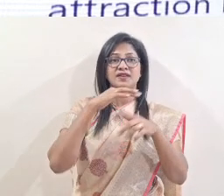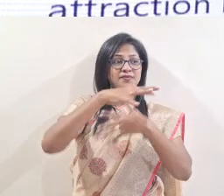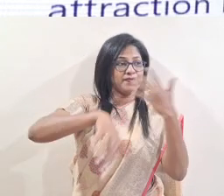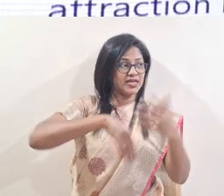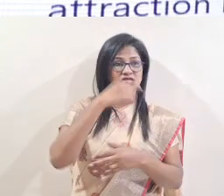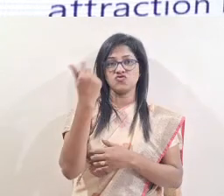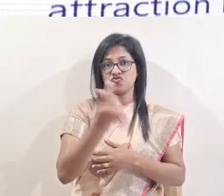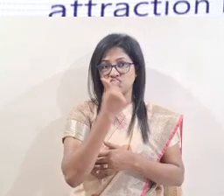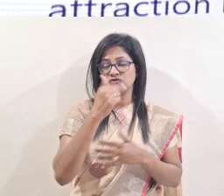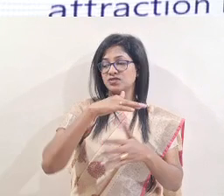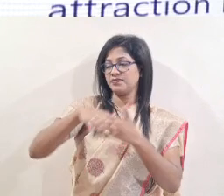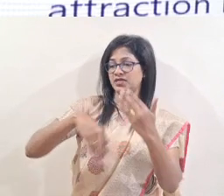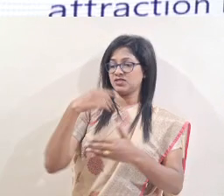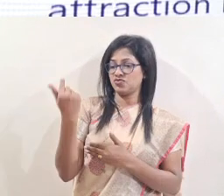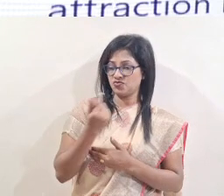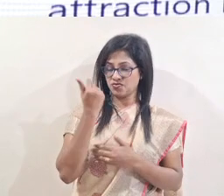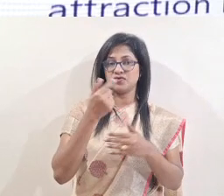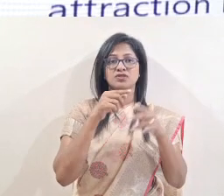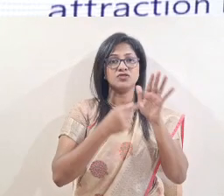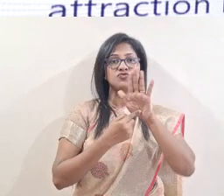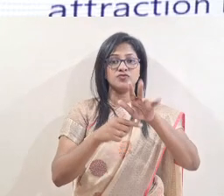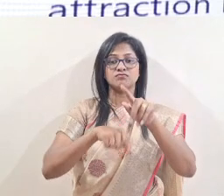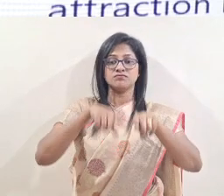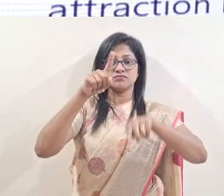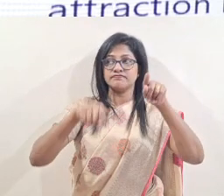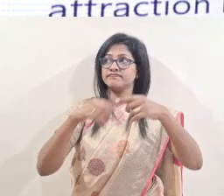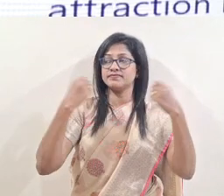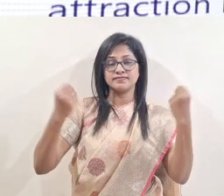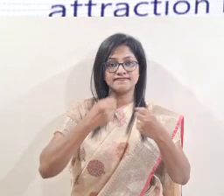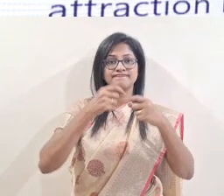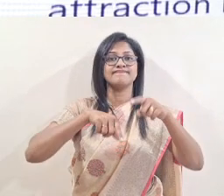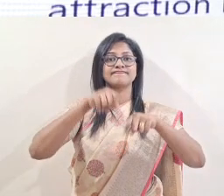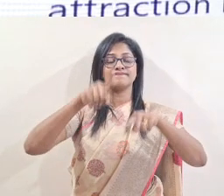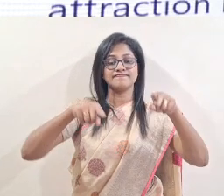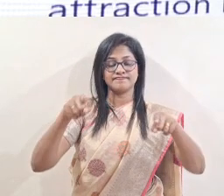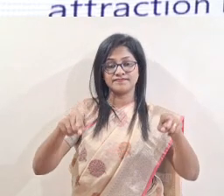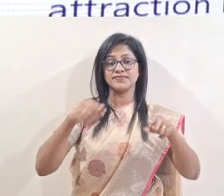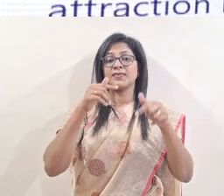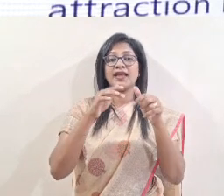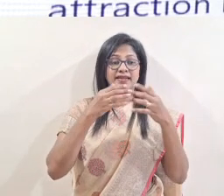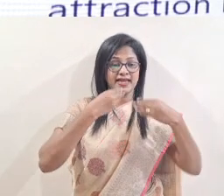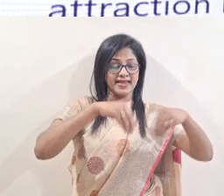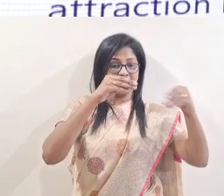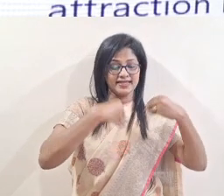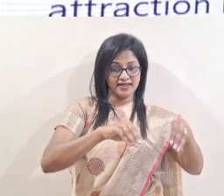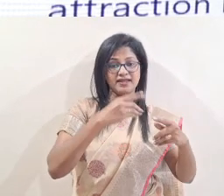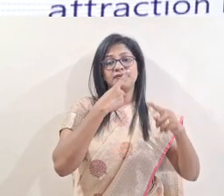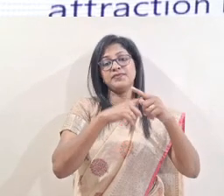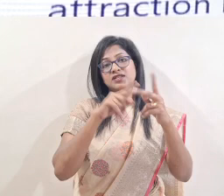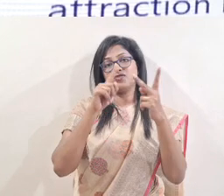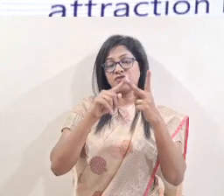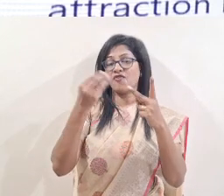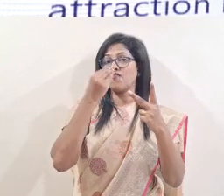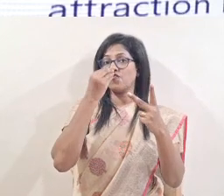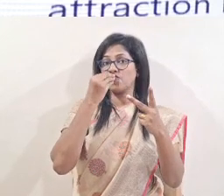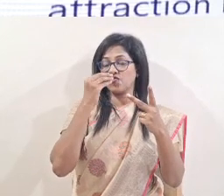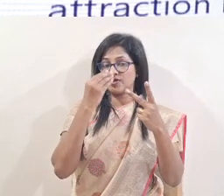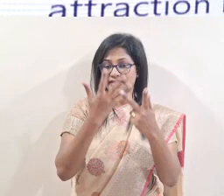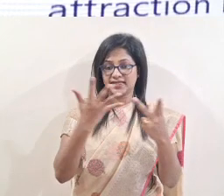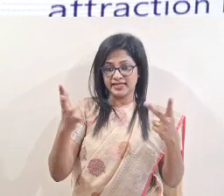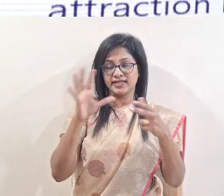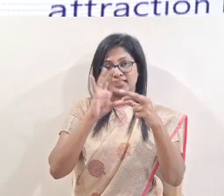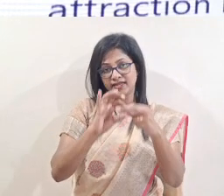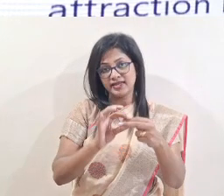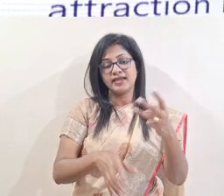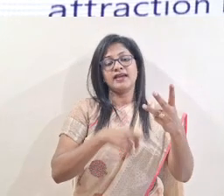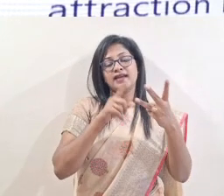a diversity of activities. And apart from retail, there are two more categories: the food based item and the